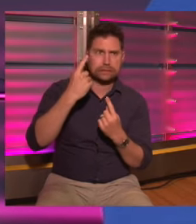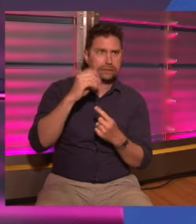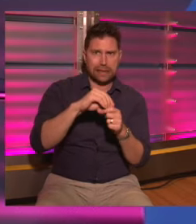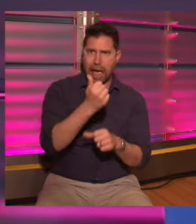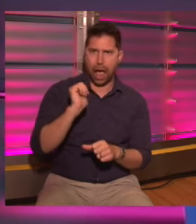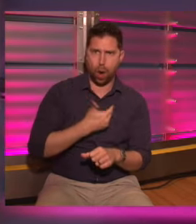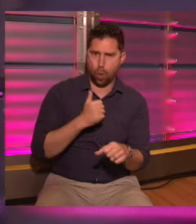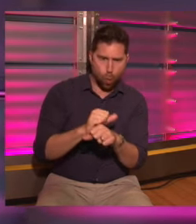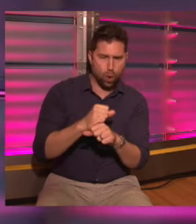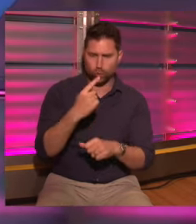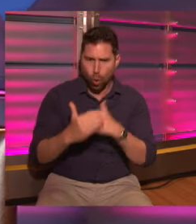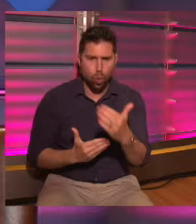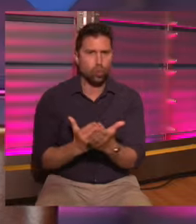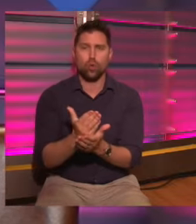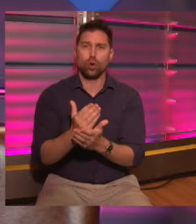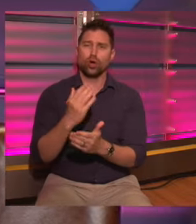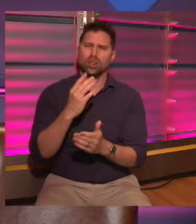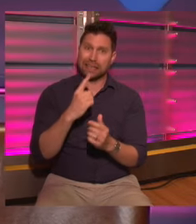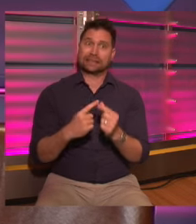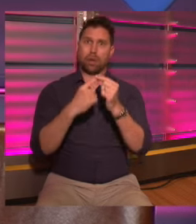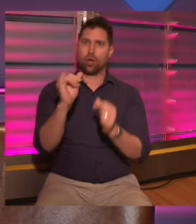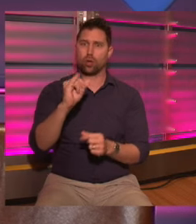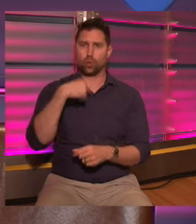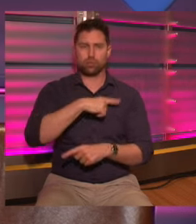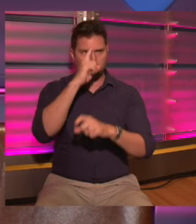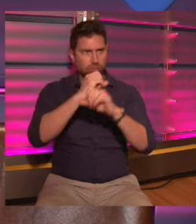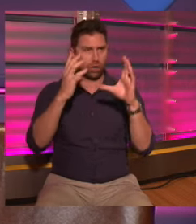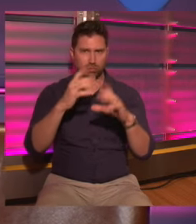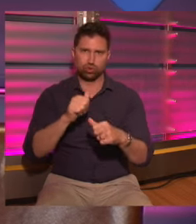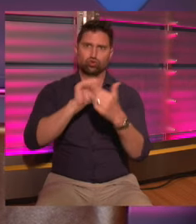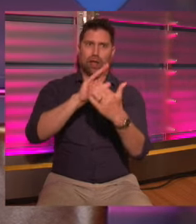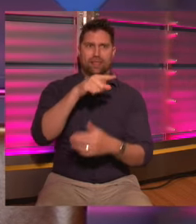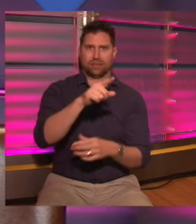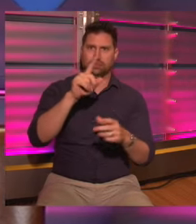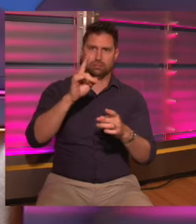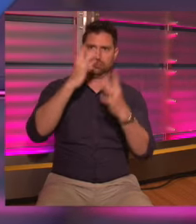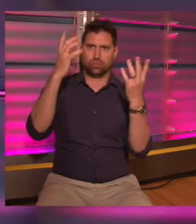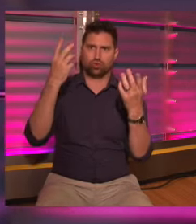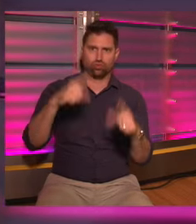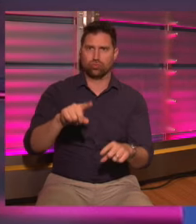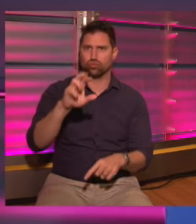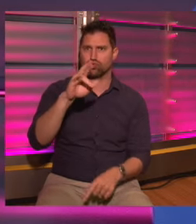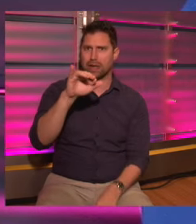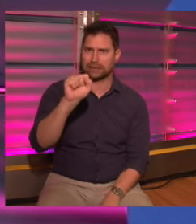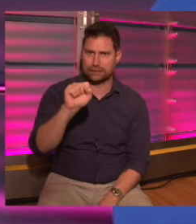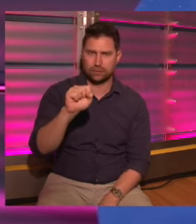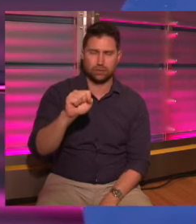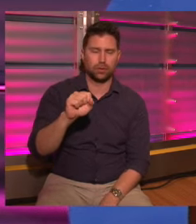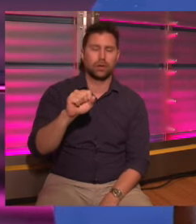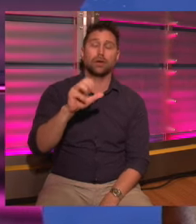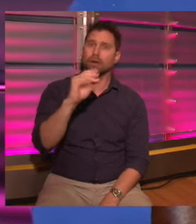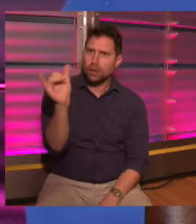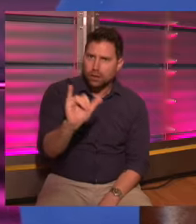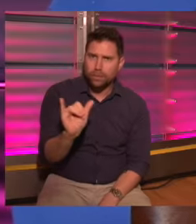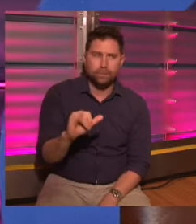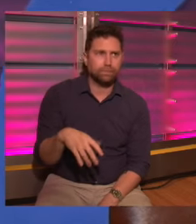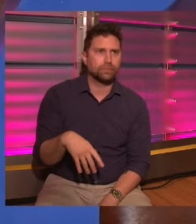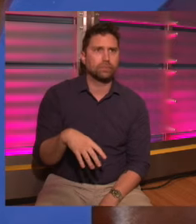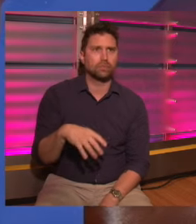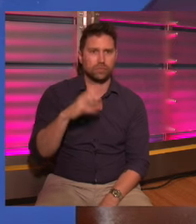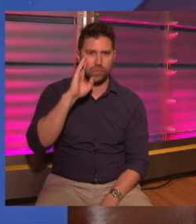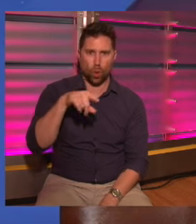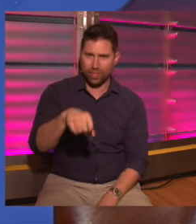go through, and especially as we think about addressing this crisis. And you realize too that, you know, in this